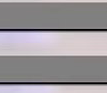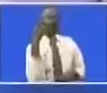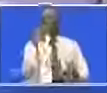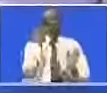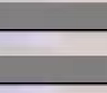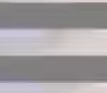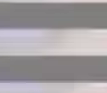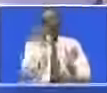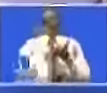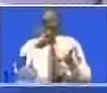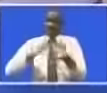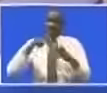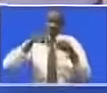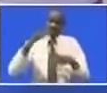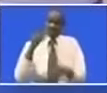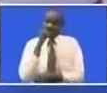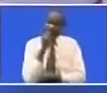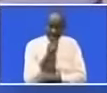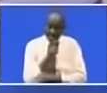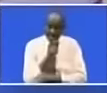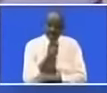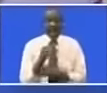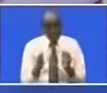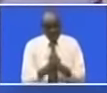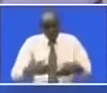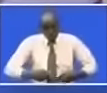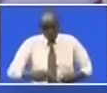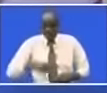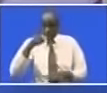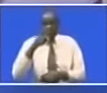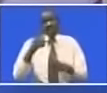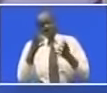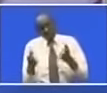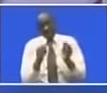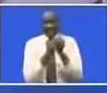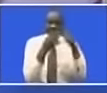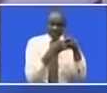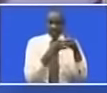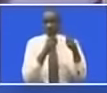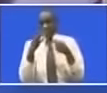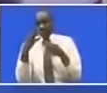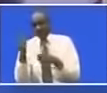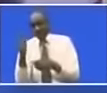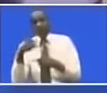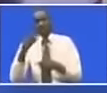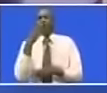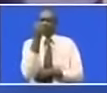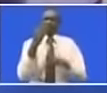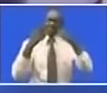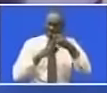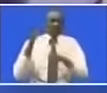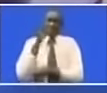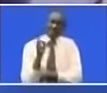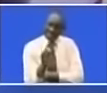of registered voters in Tanzania. And, you know, the youth who are aged between 18 and 35 making up about